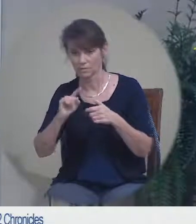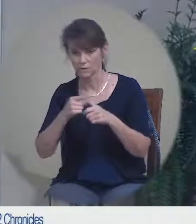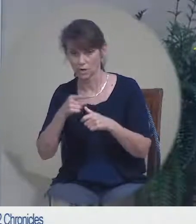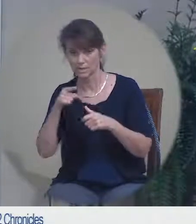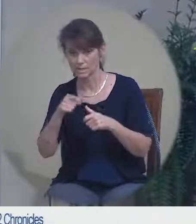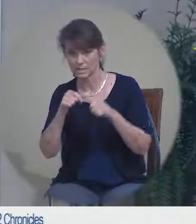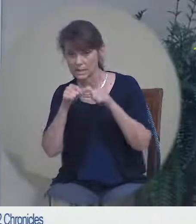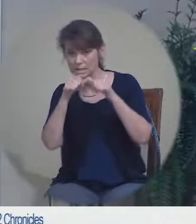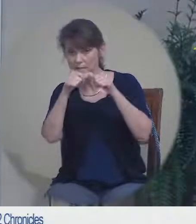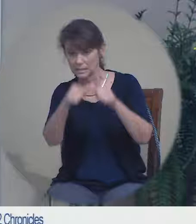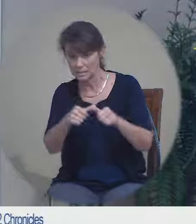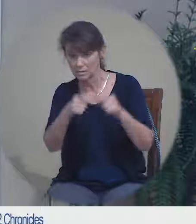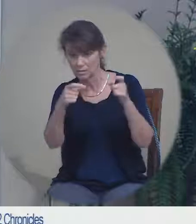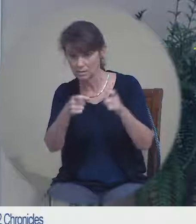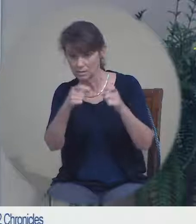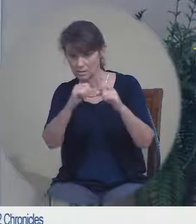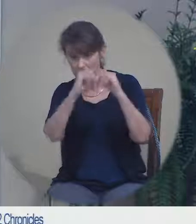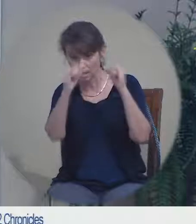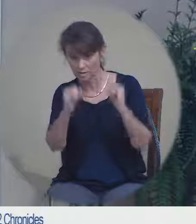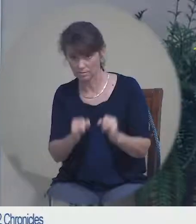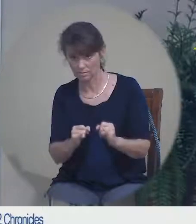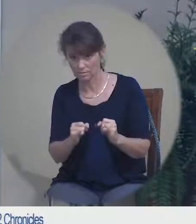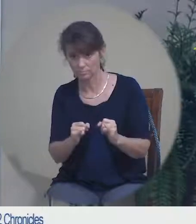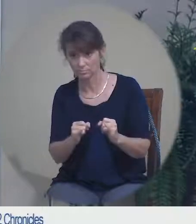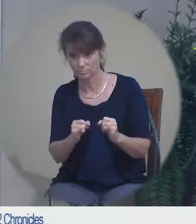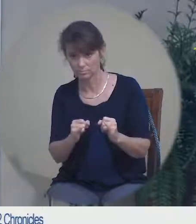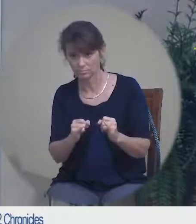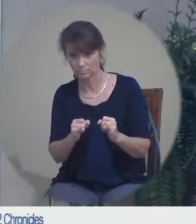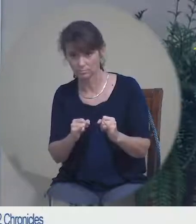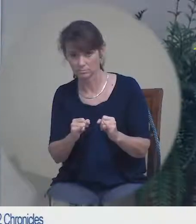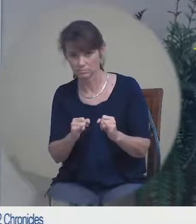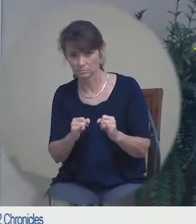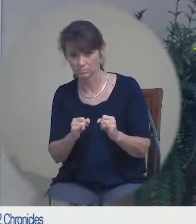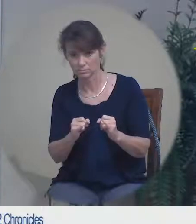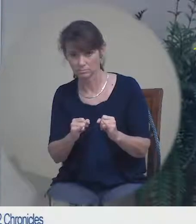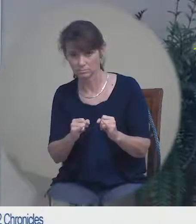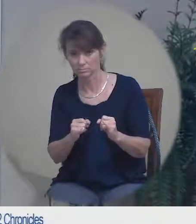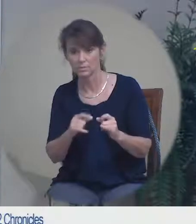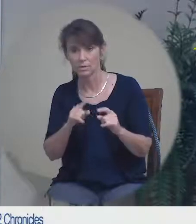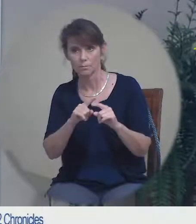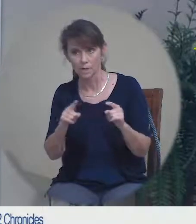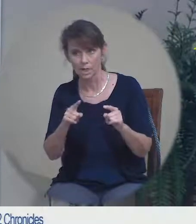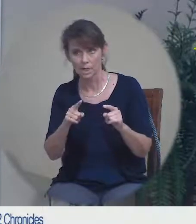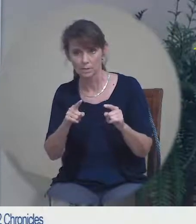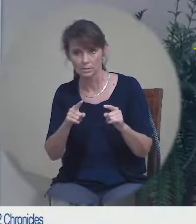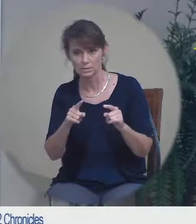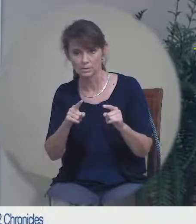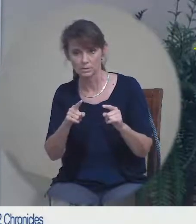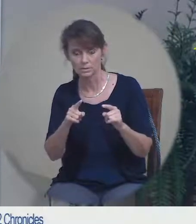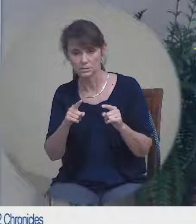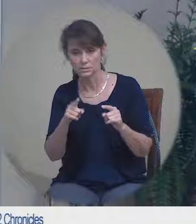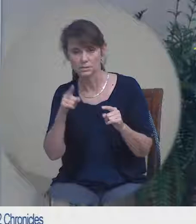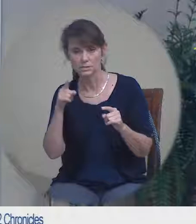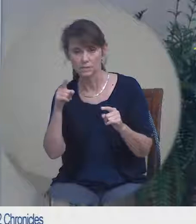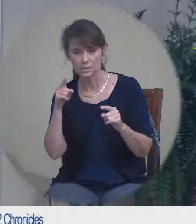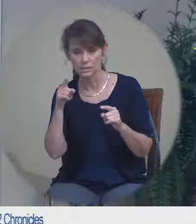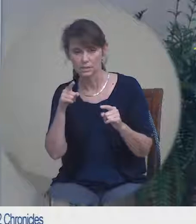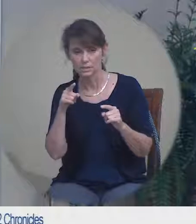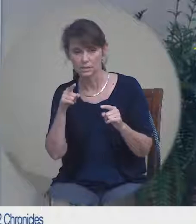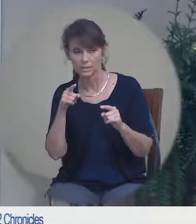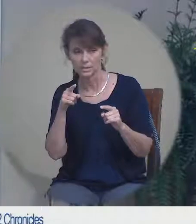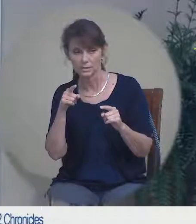the son of Nebat, and didn't turn aside. Because he chose to do that, what was the Lord's